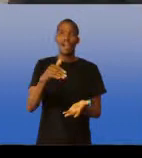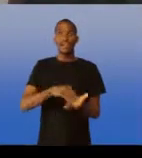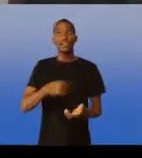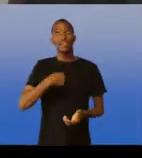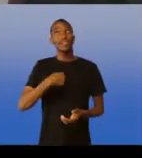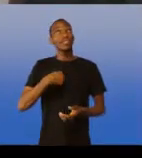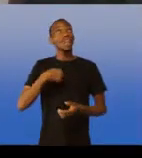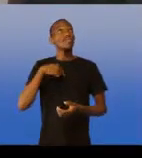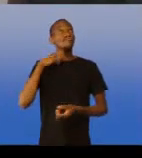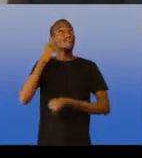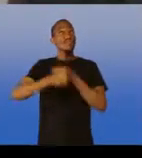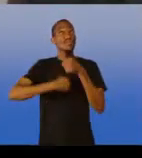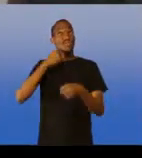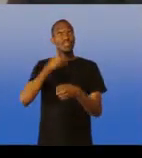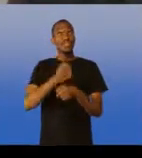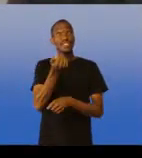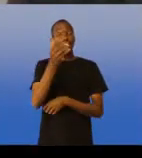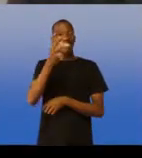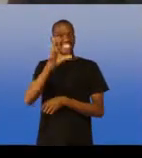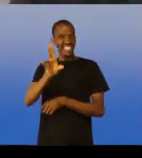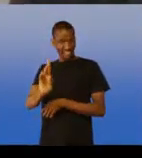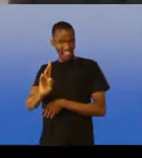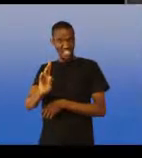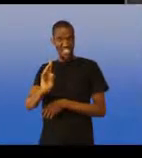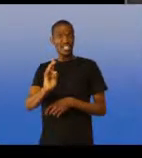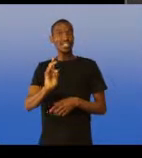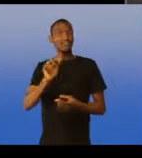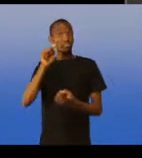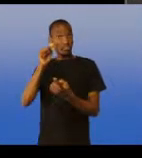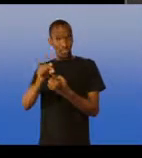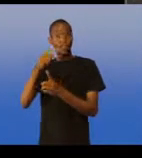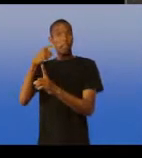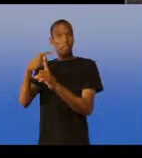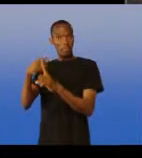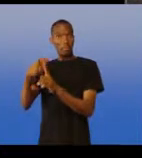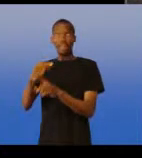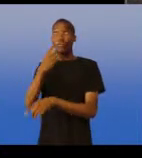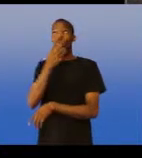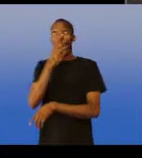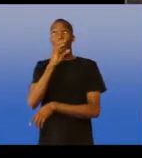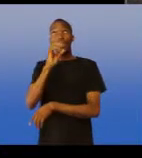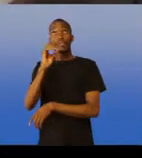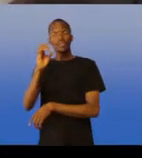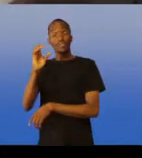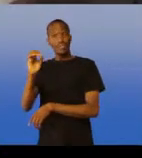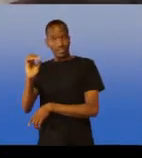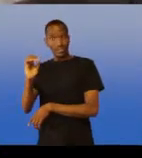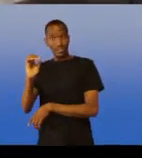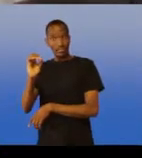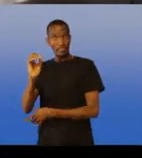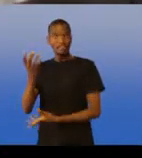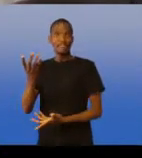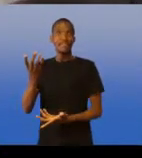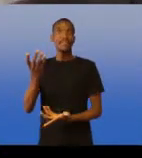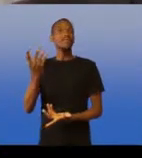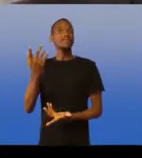nna 17 ke tshela le ngwaga ka gore ke testile positive ka 2000 ke anong